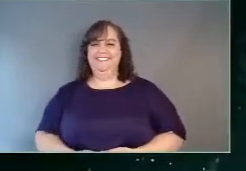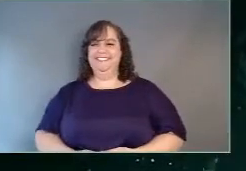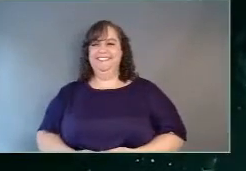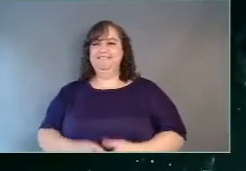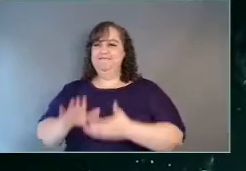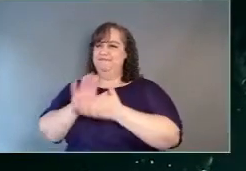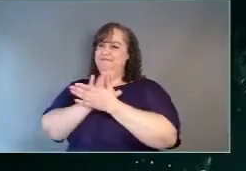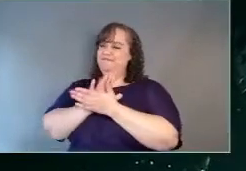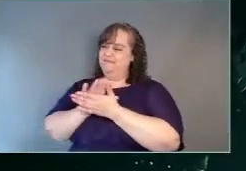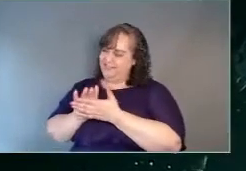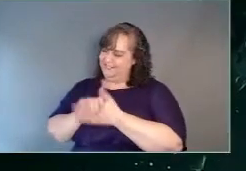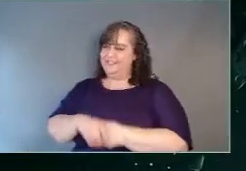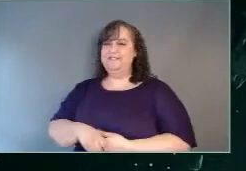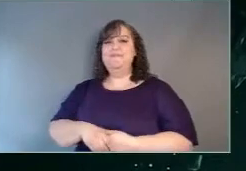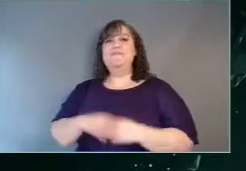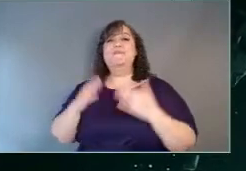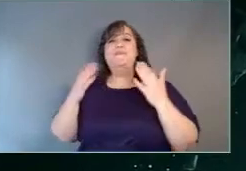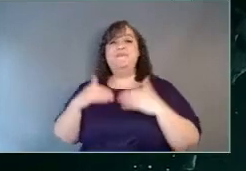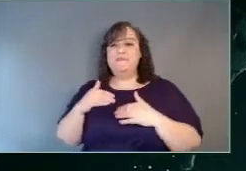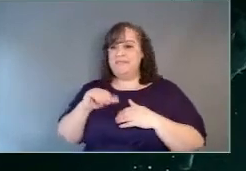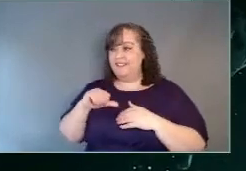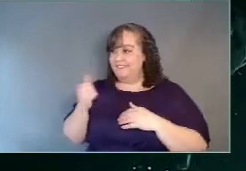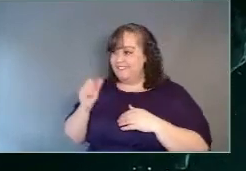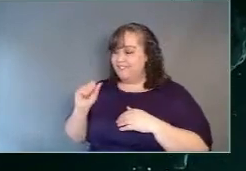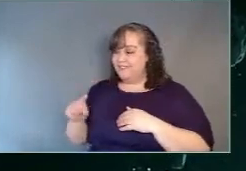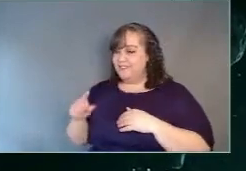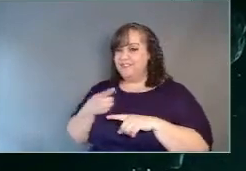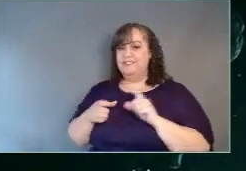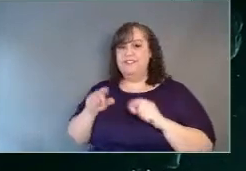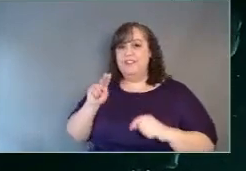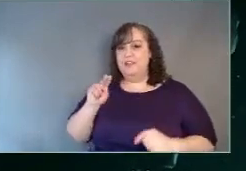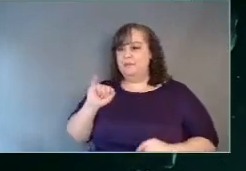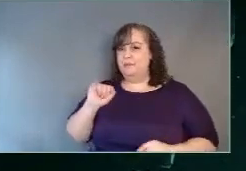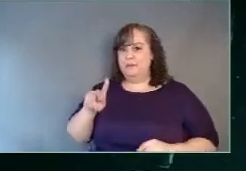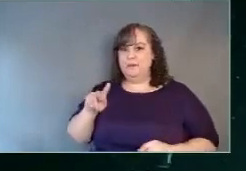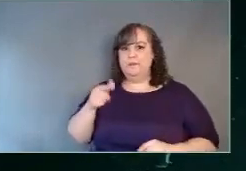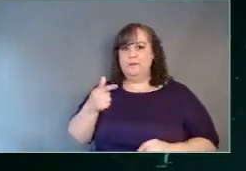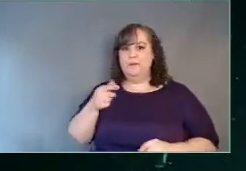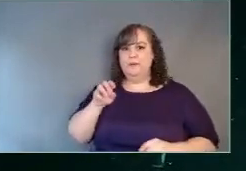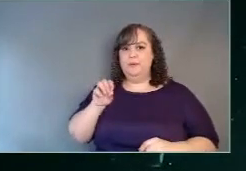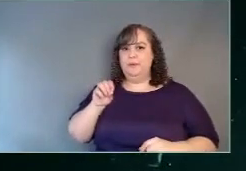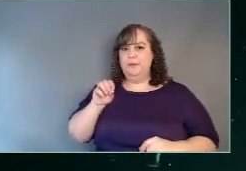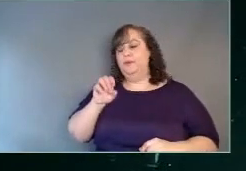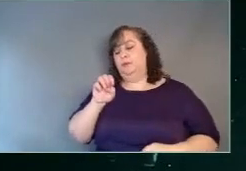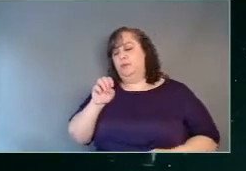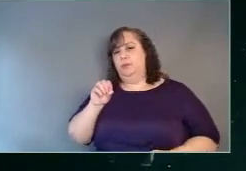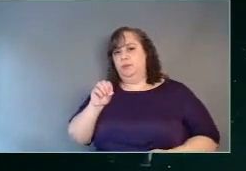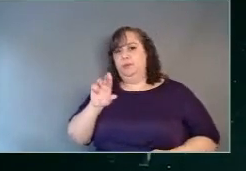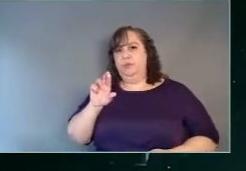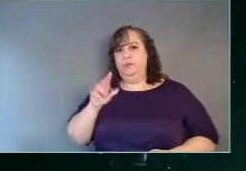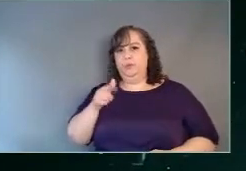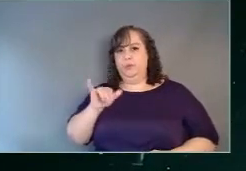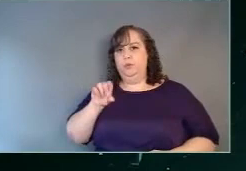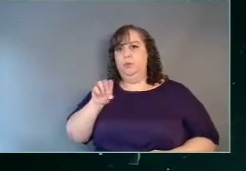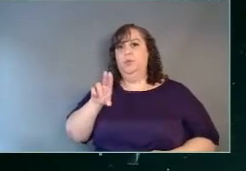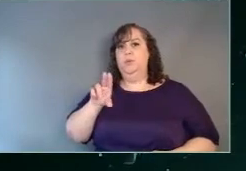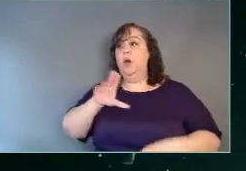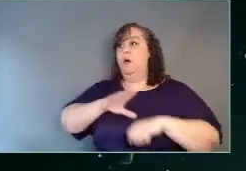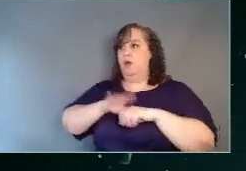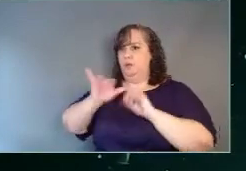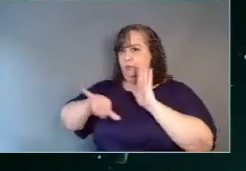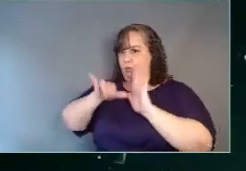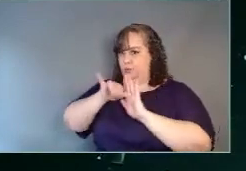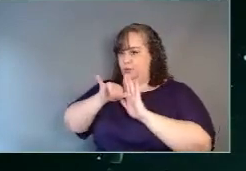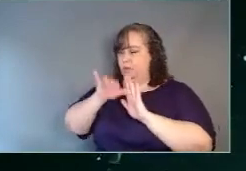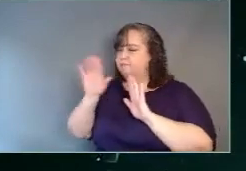Nice. So I have a question from Nick Gurgu on YouTube, and they ask, NASA